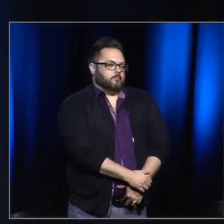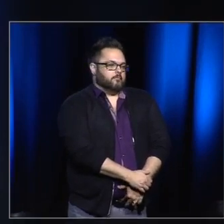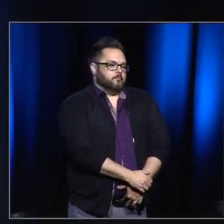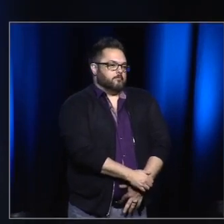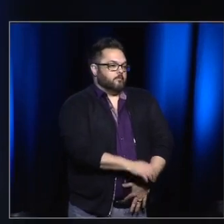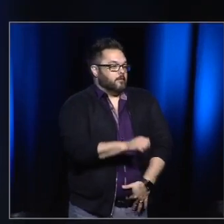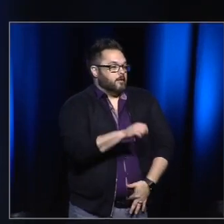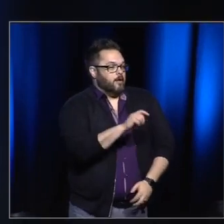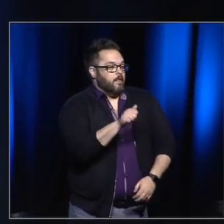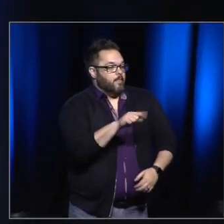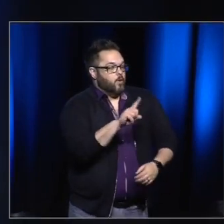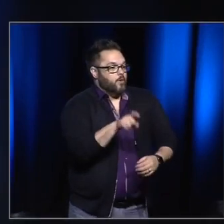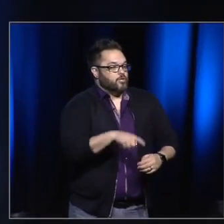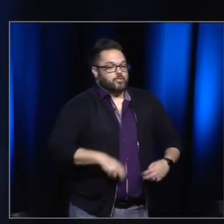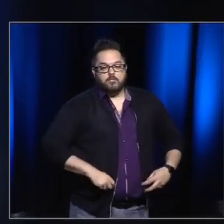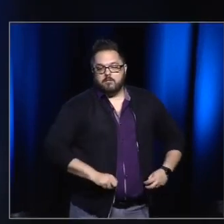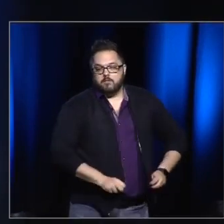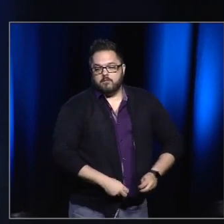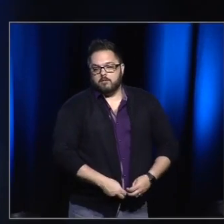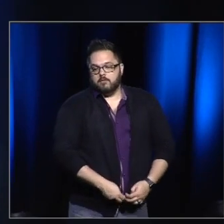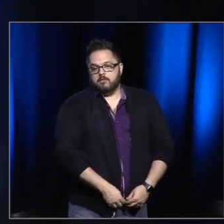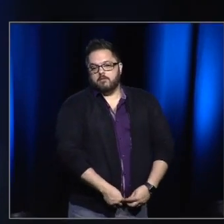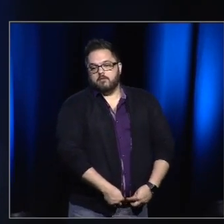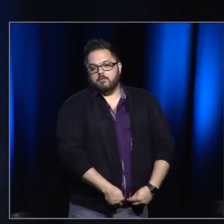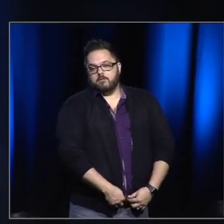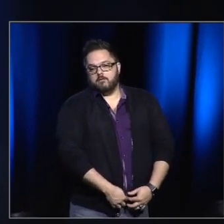Any other questions from the audience?